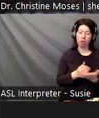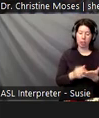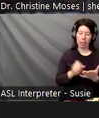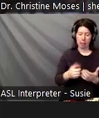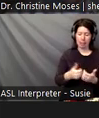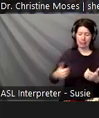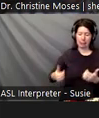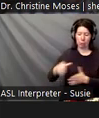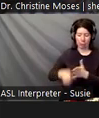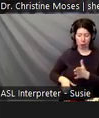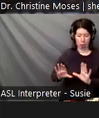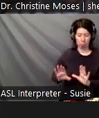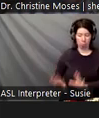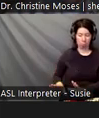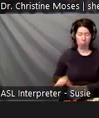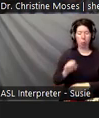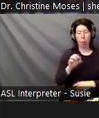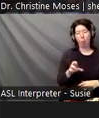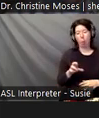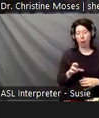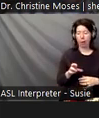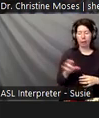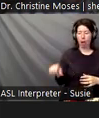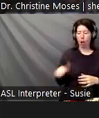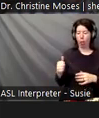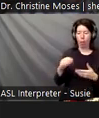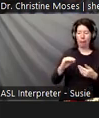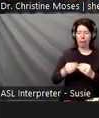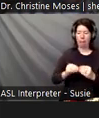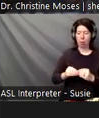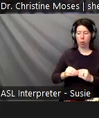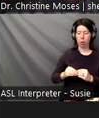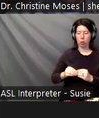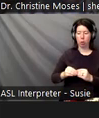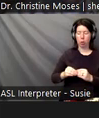and or like a numbered item here.